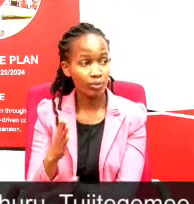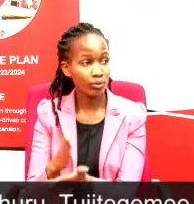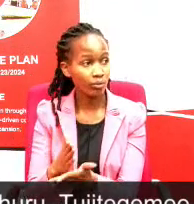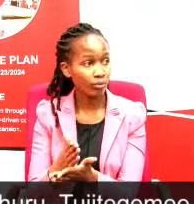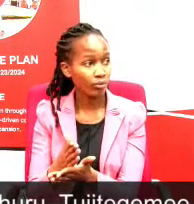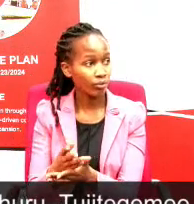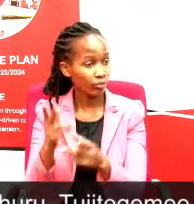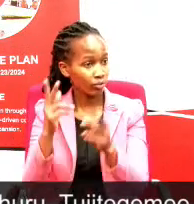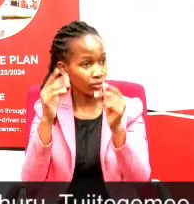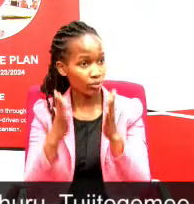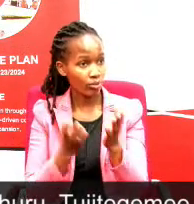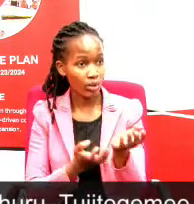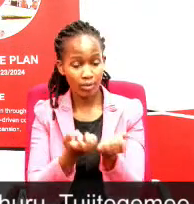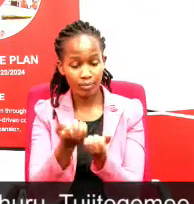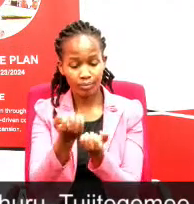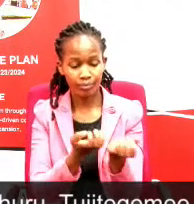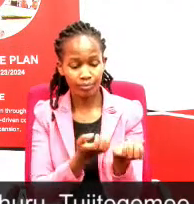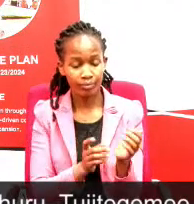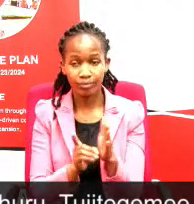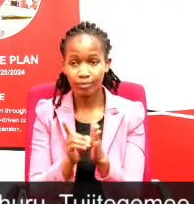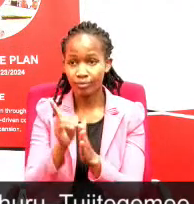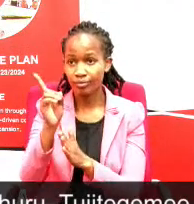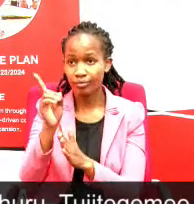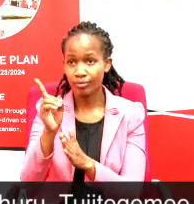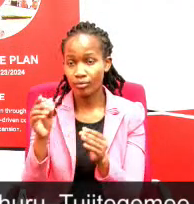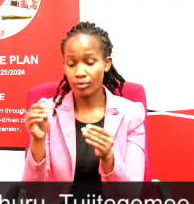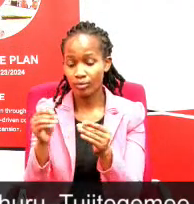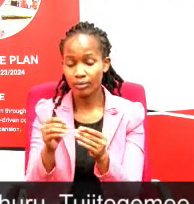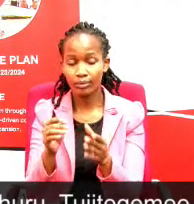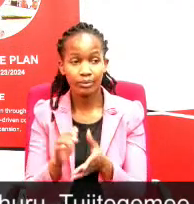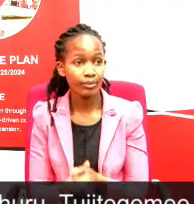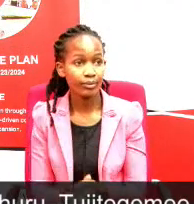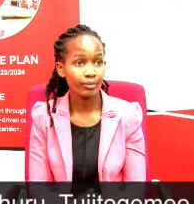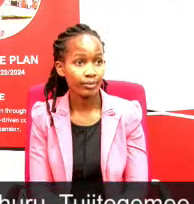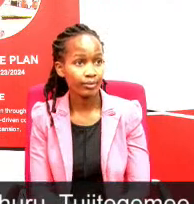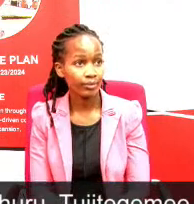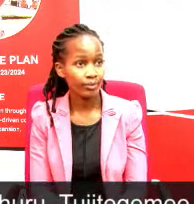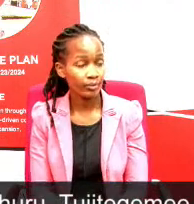of Professional Business Development Committee.